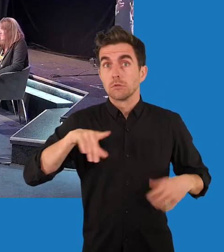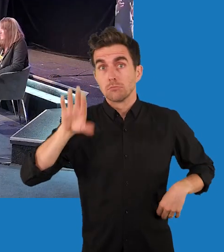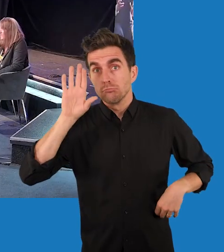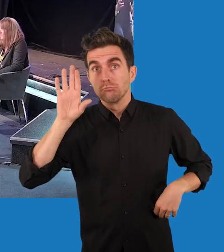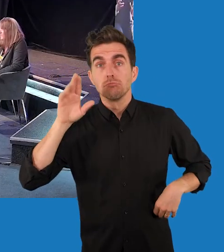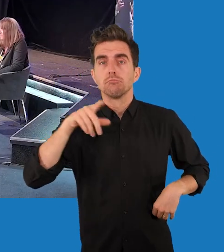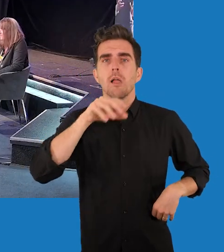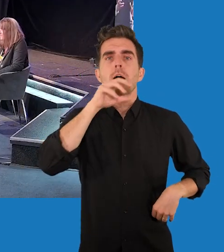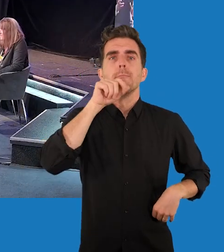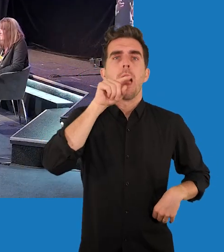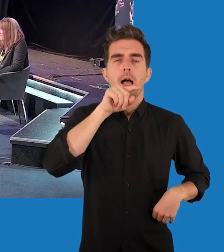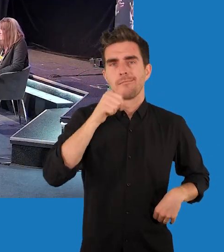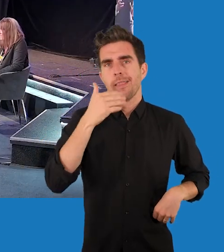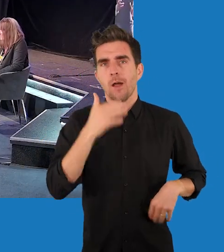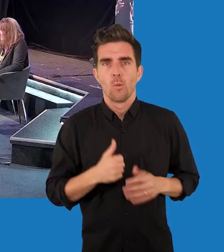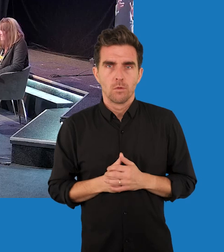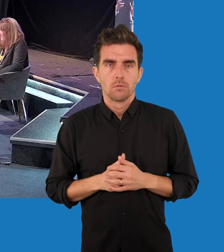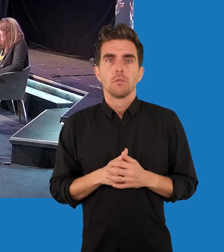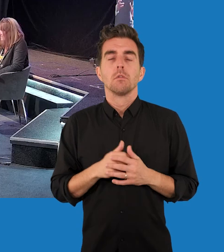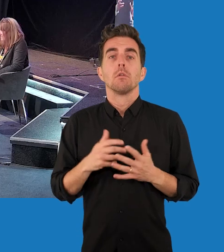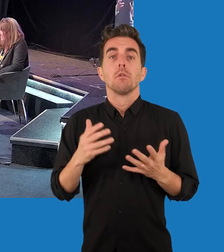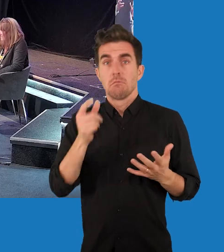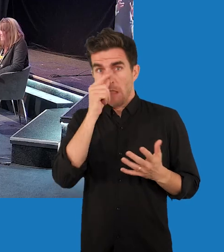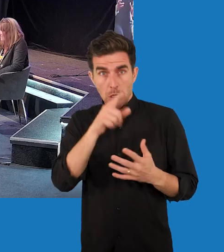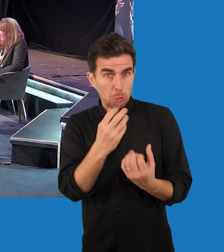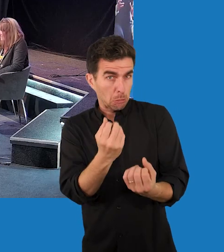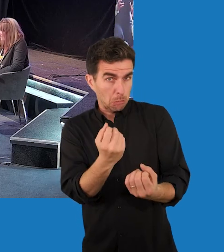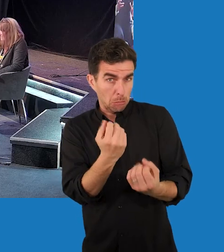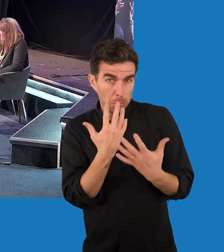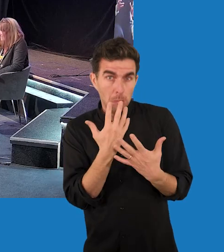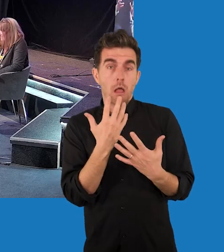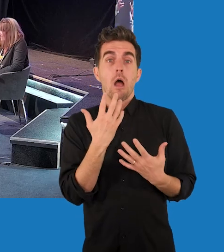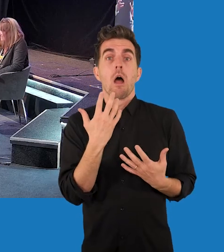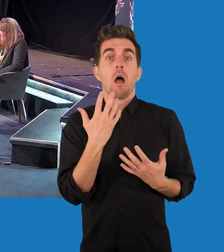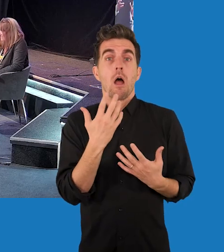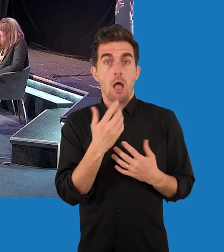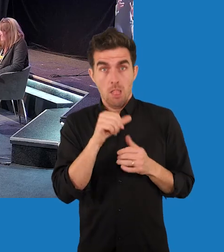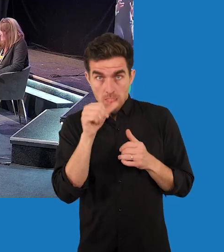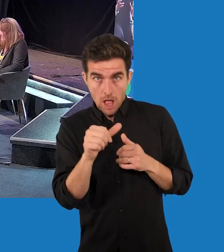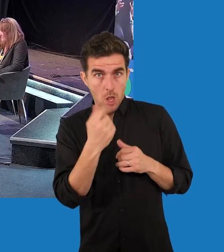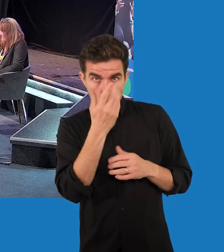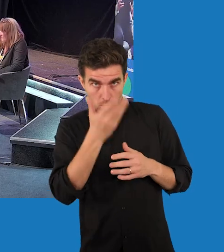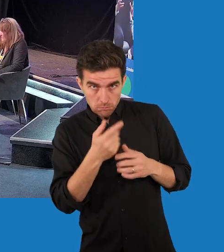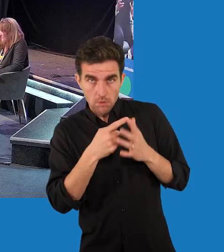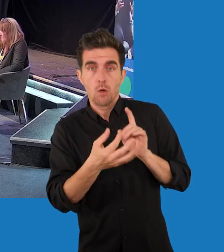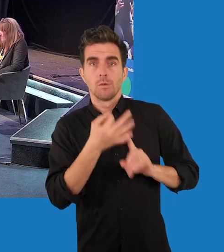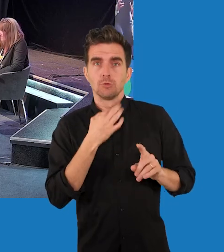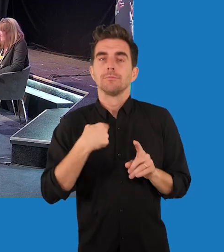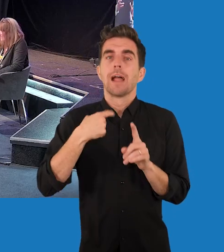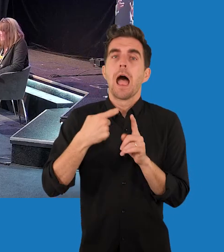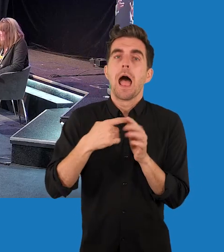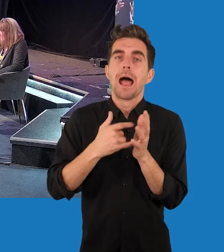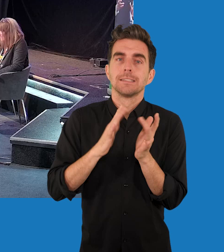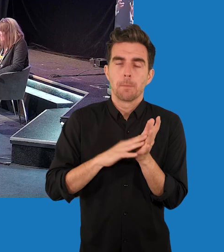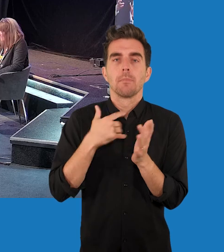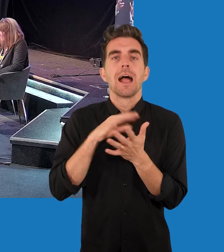you today. Gentleman here, thank you. Would you introduce yourself when you ask your question as well? I certainly can. Thank you. My